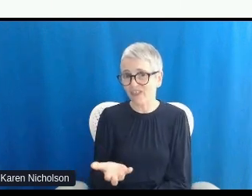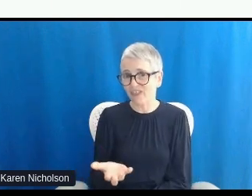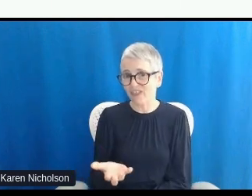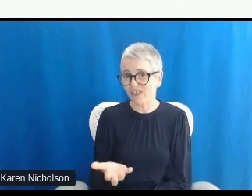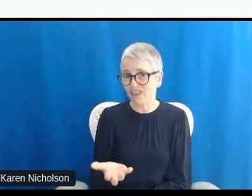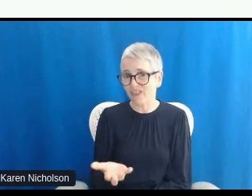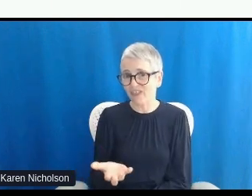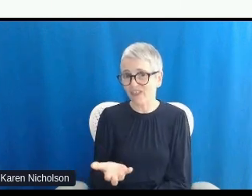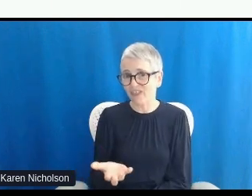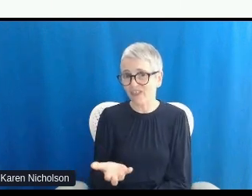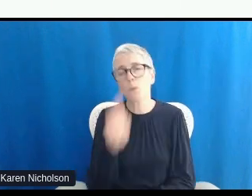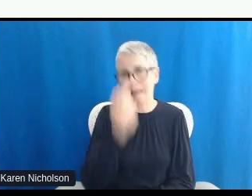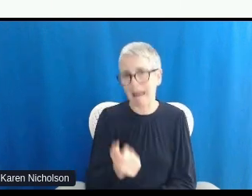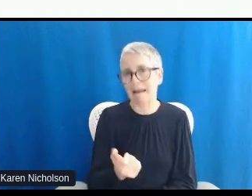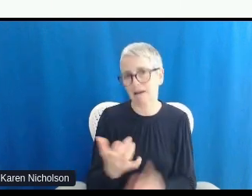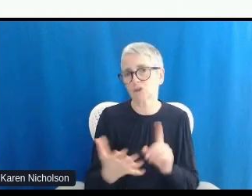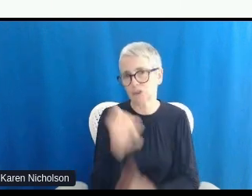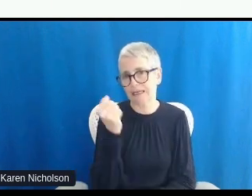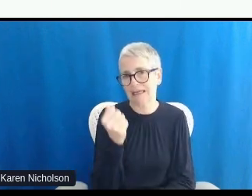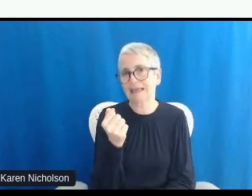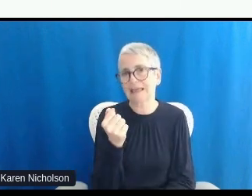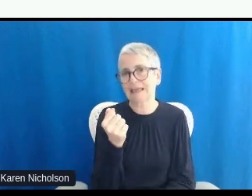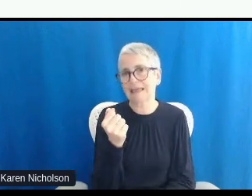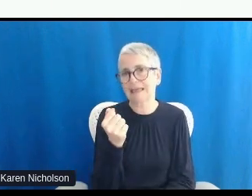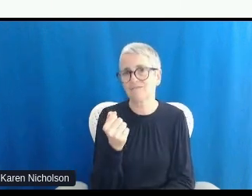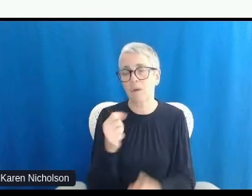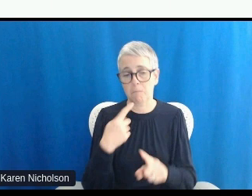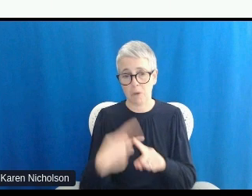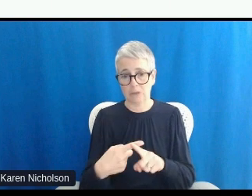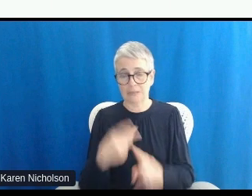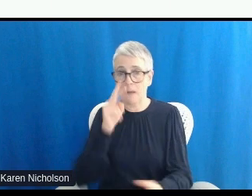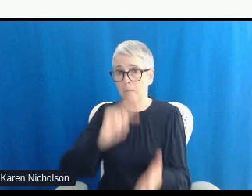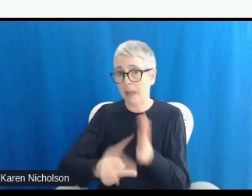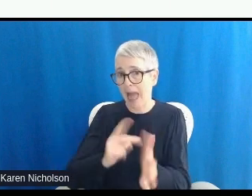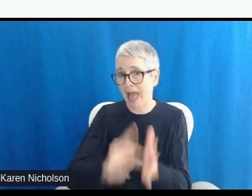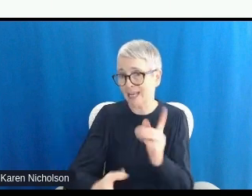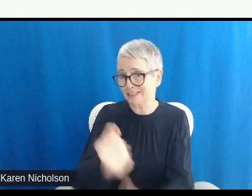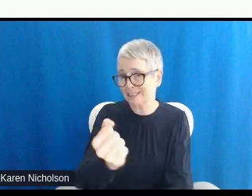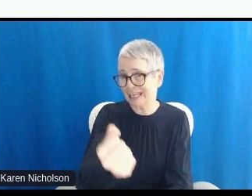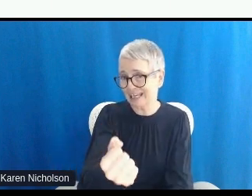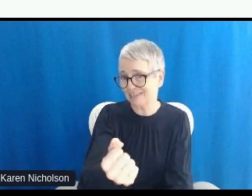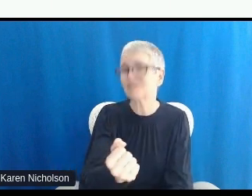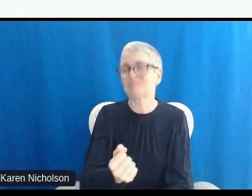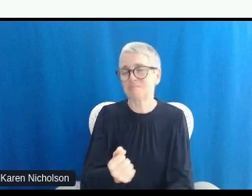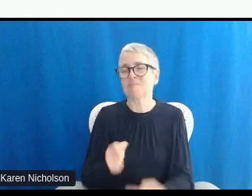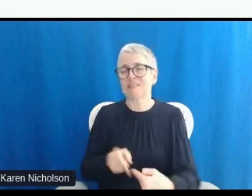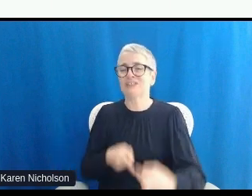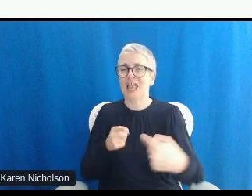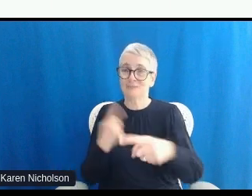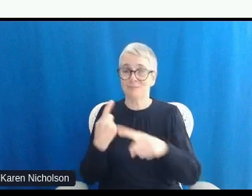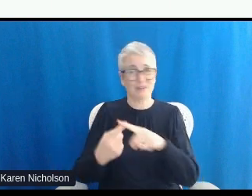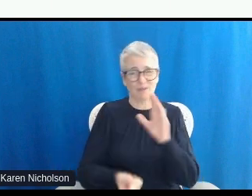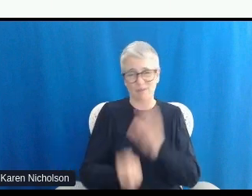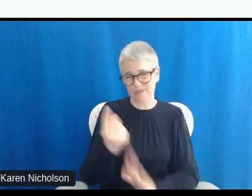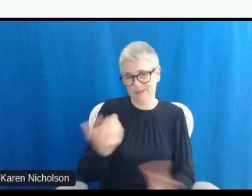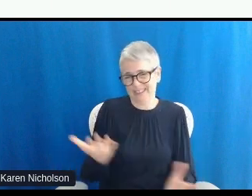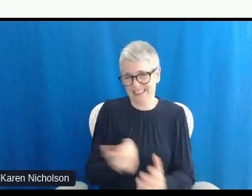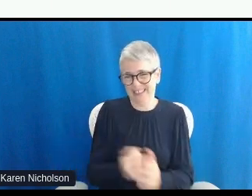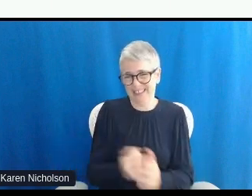make and the amount of growth that we plan to make, I think can be seen as a challenge and an opportunity. I'm